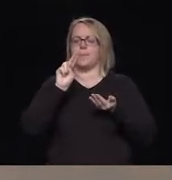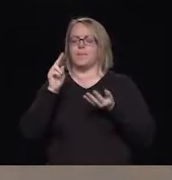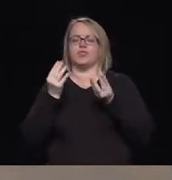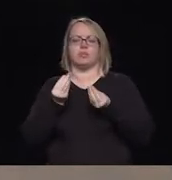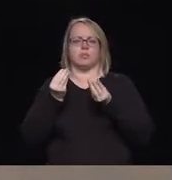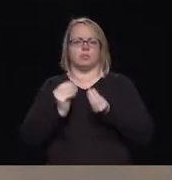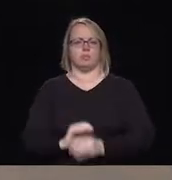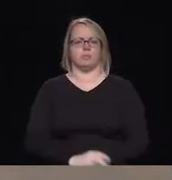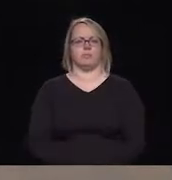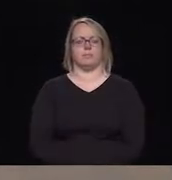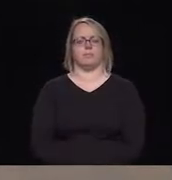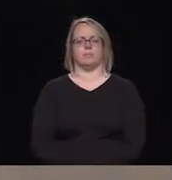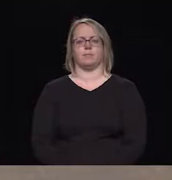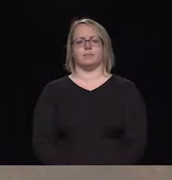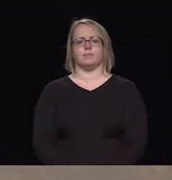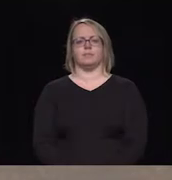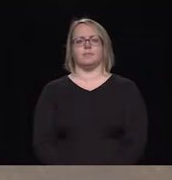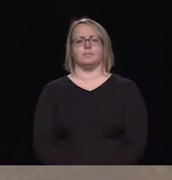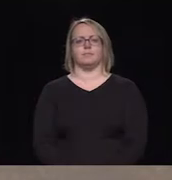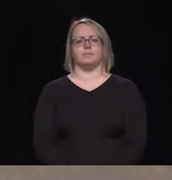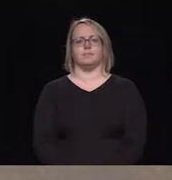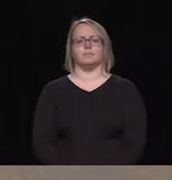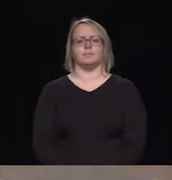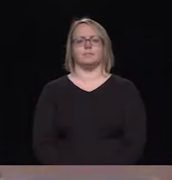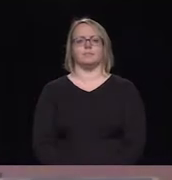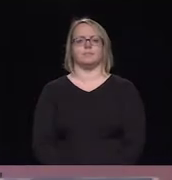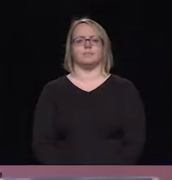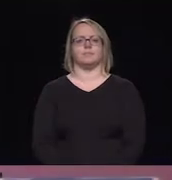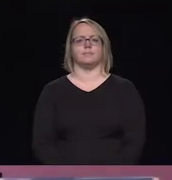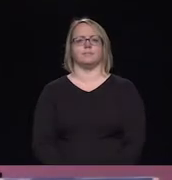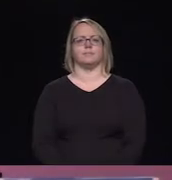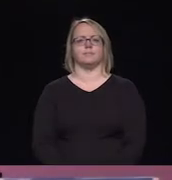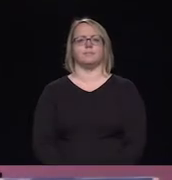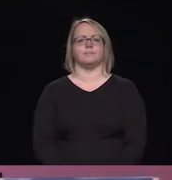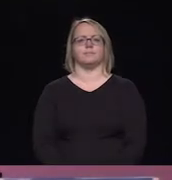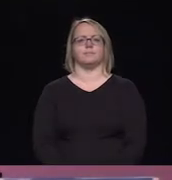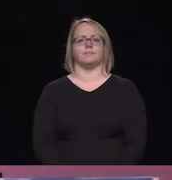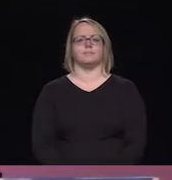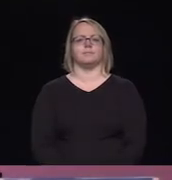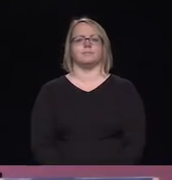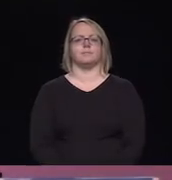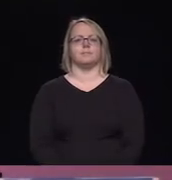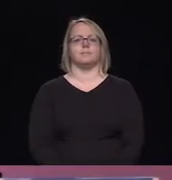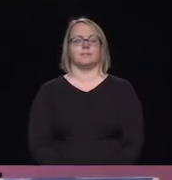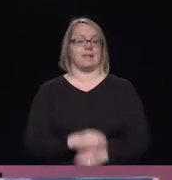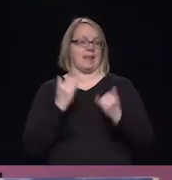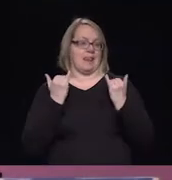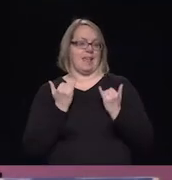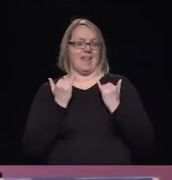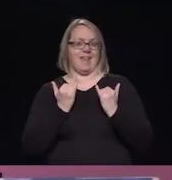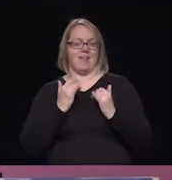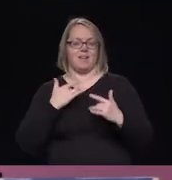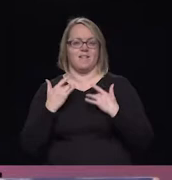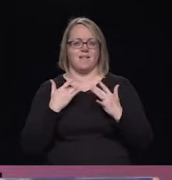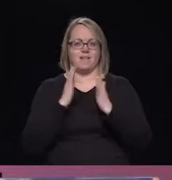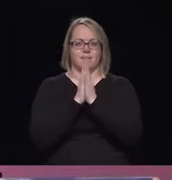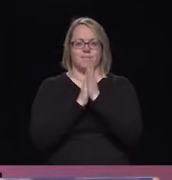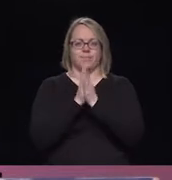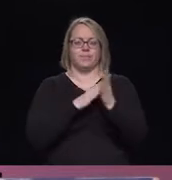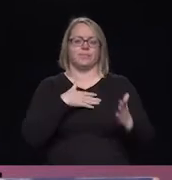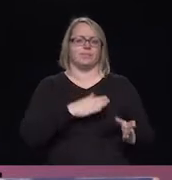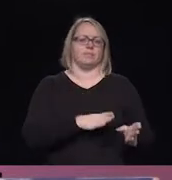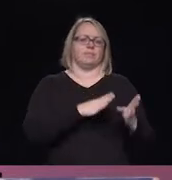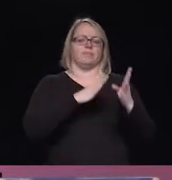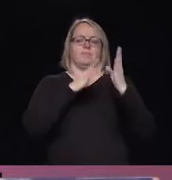areas peeking through will actually help your painting. Now we're going to go on to that funny looking bunny rabbit cloud.